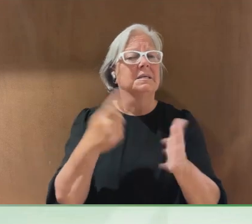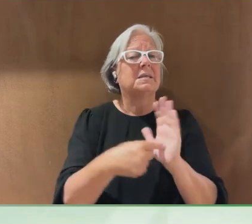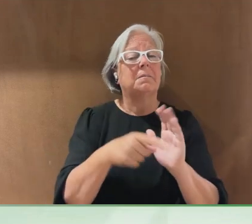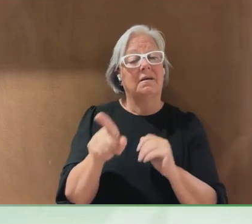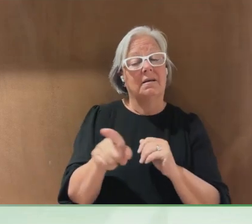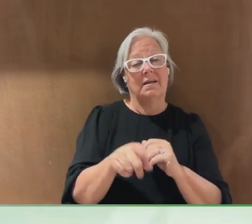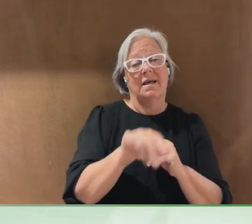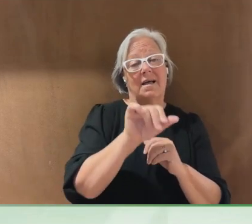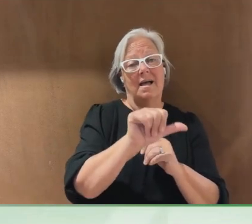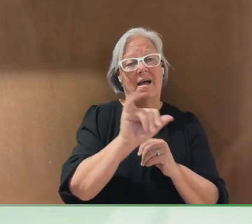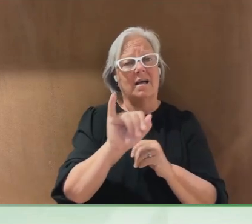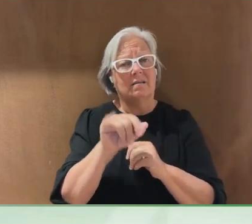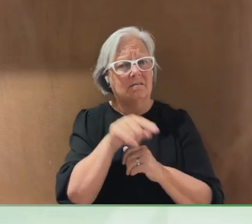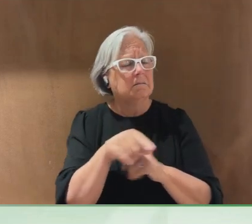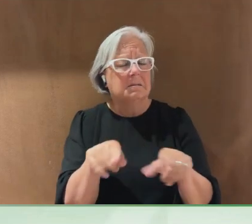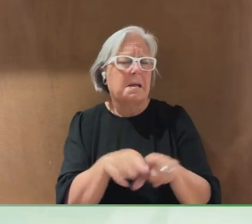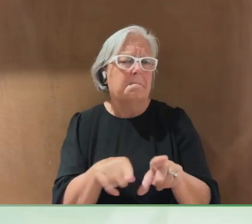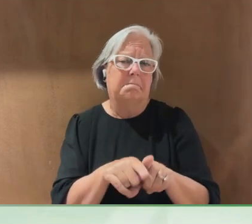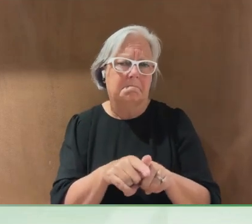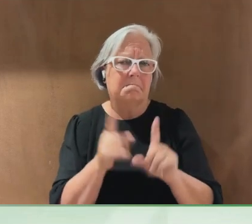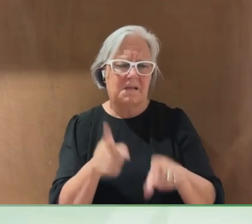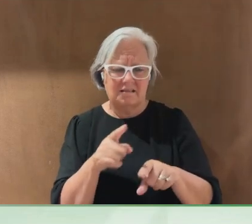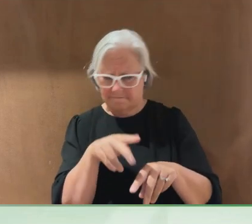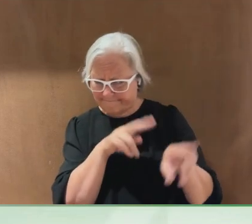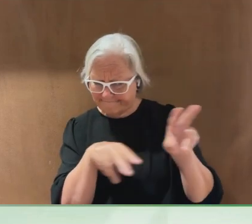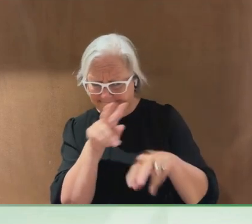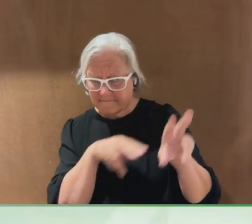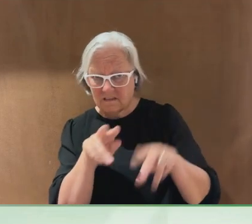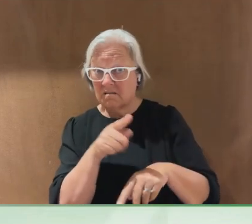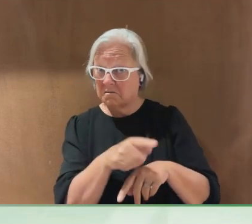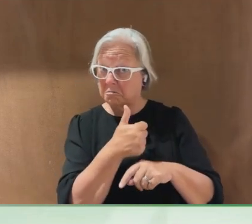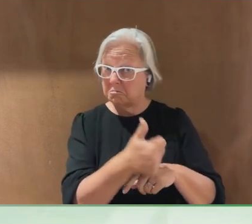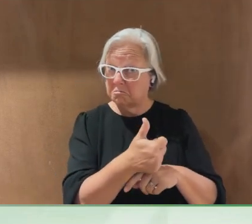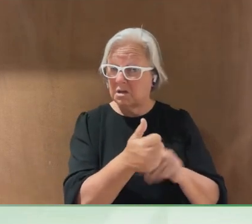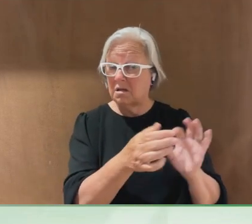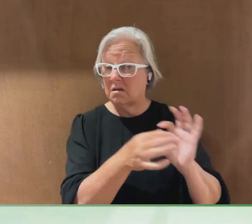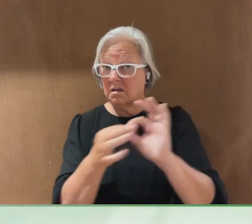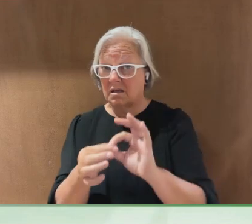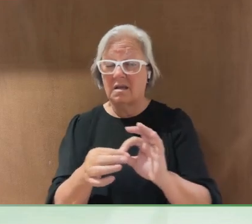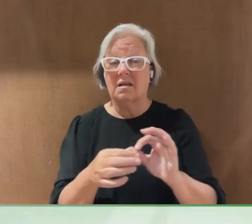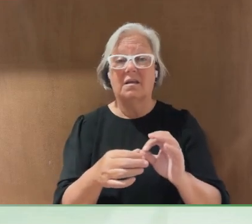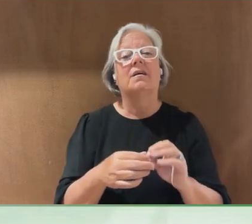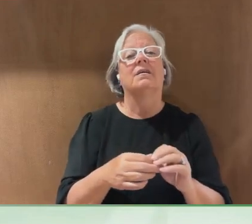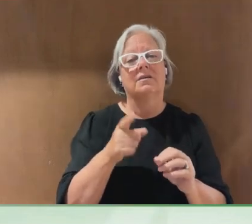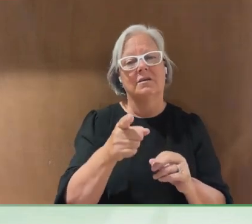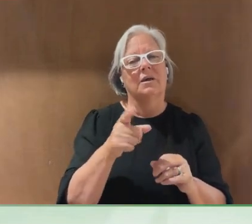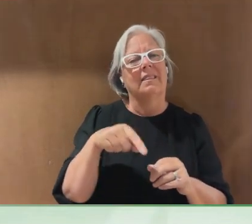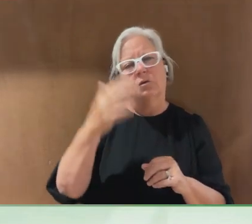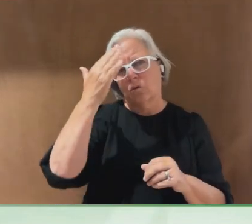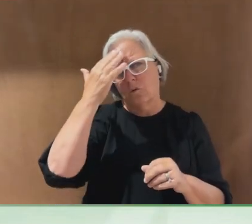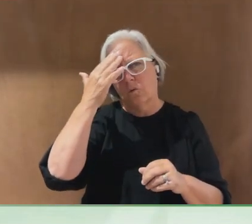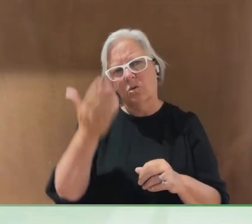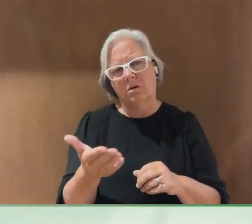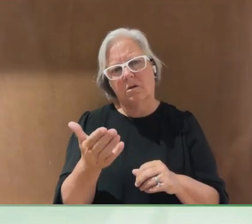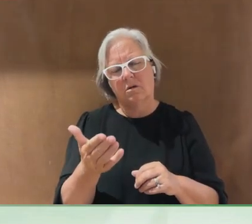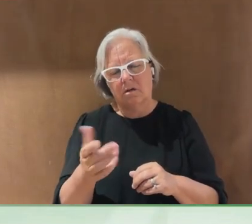same measures. So what do we really need to have for an AI product? I think it's about establishing that. And if I come back to Susan's